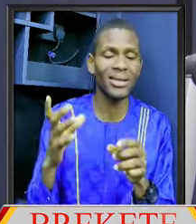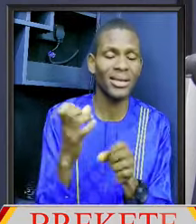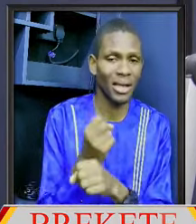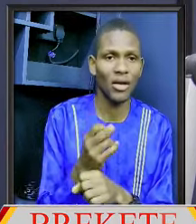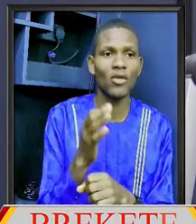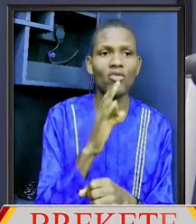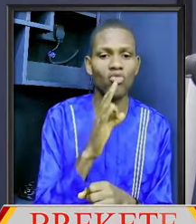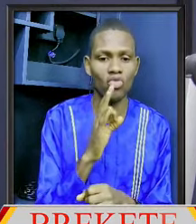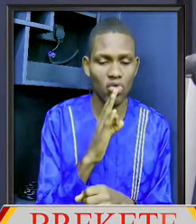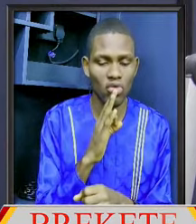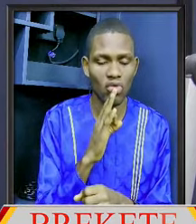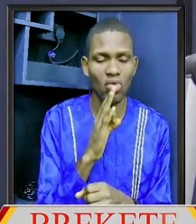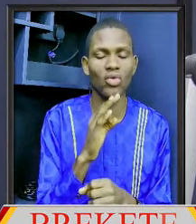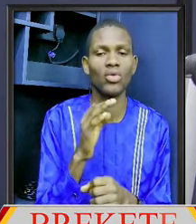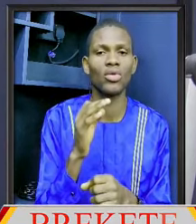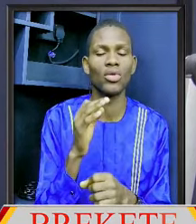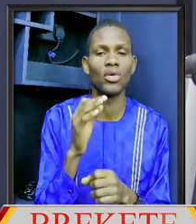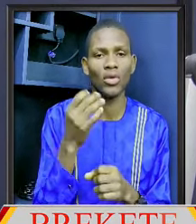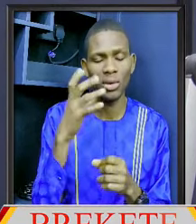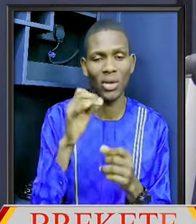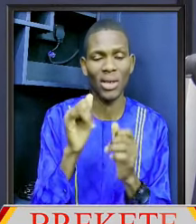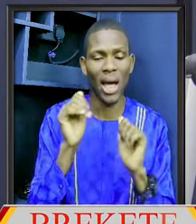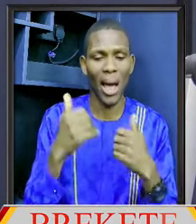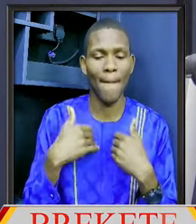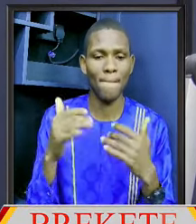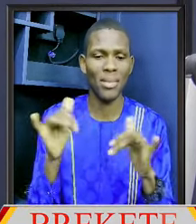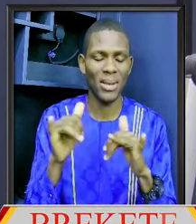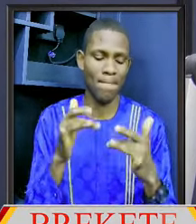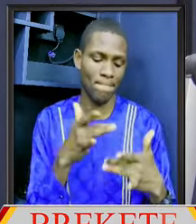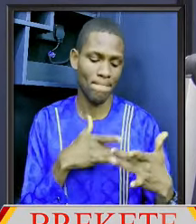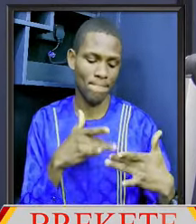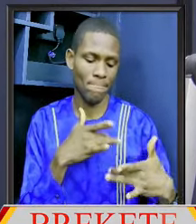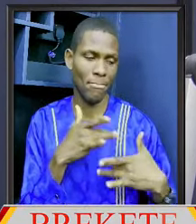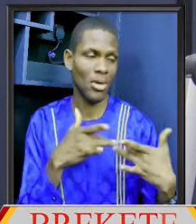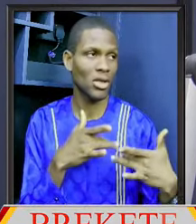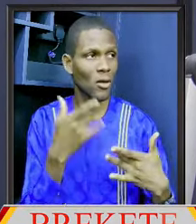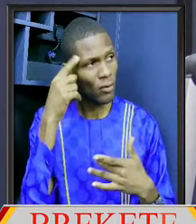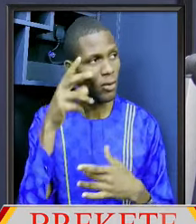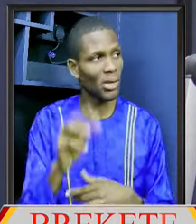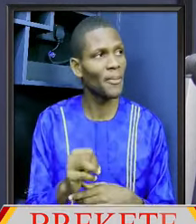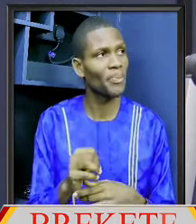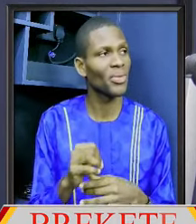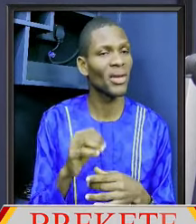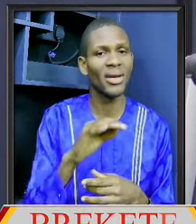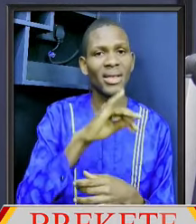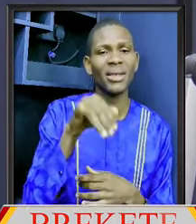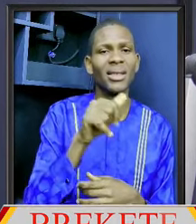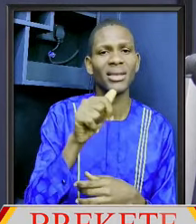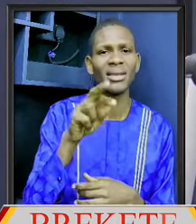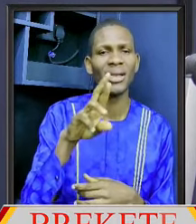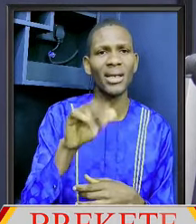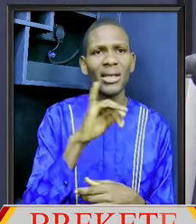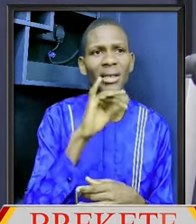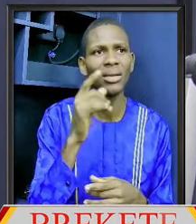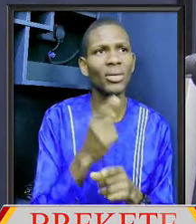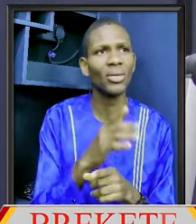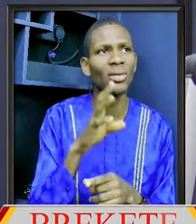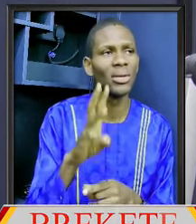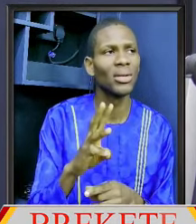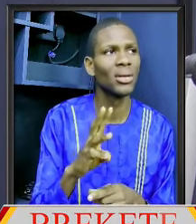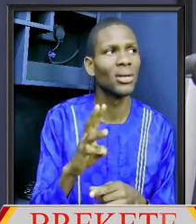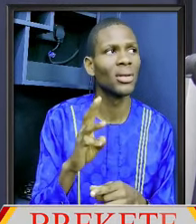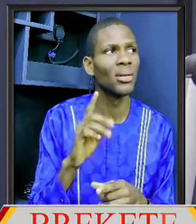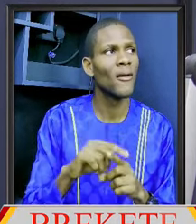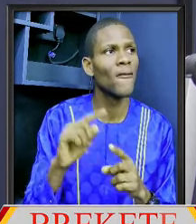and empathy for them. Why Zara is just 6, but I forced her to fast.